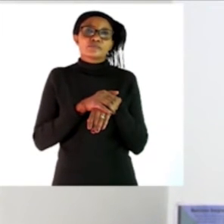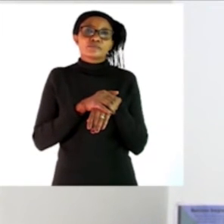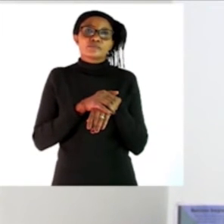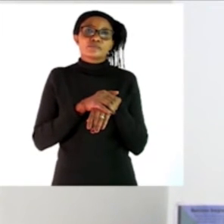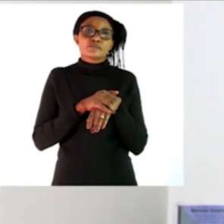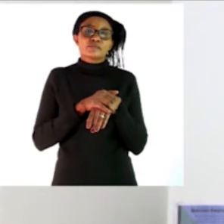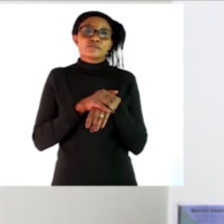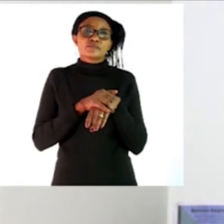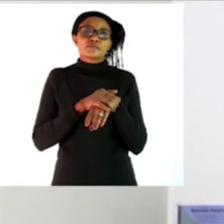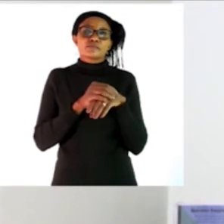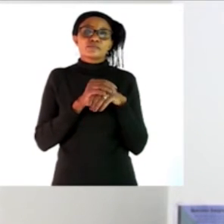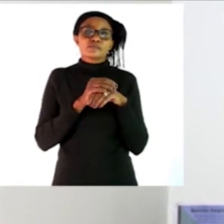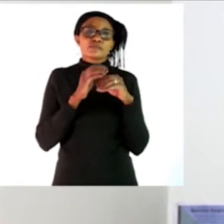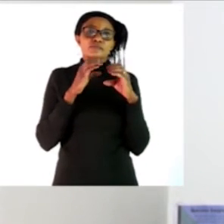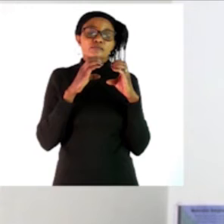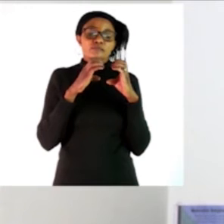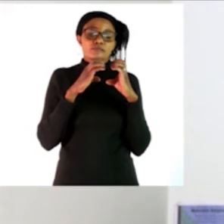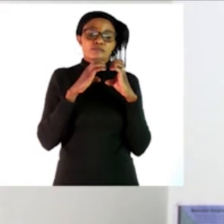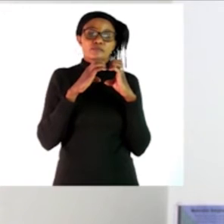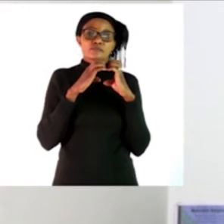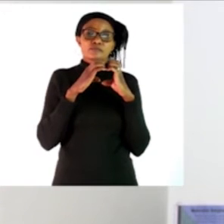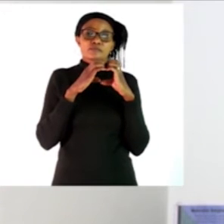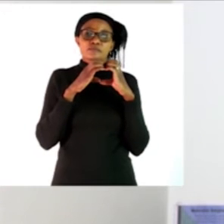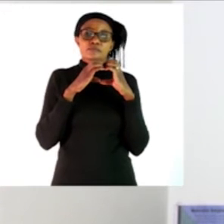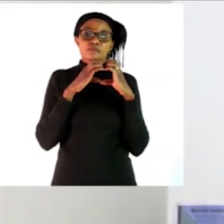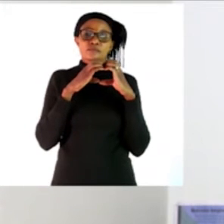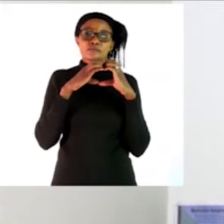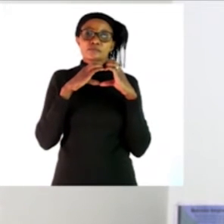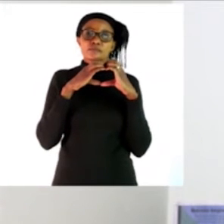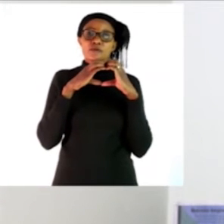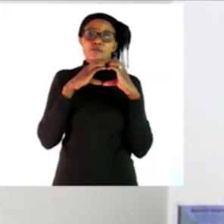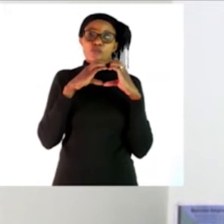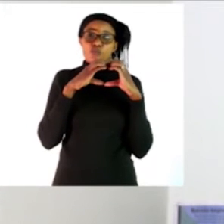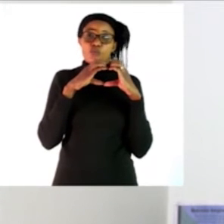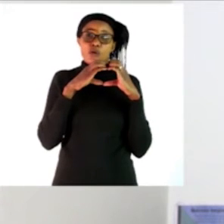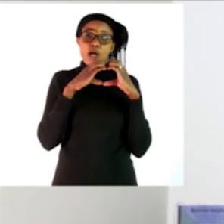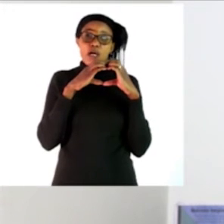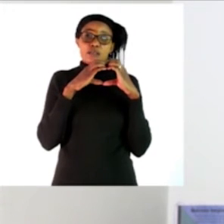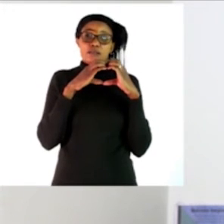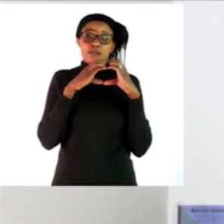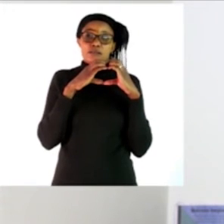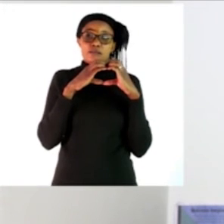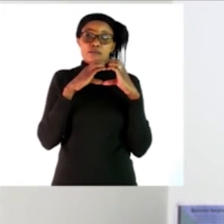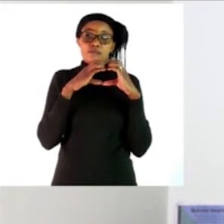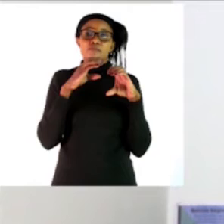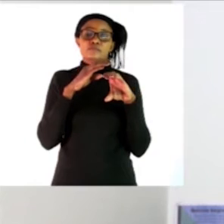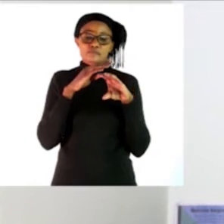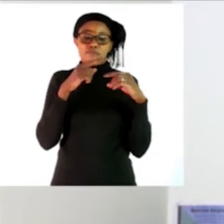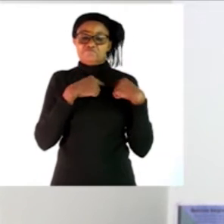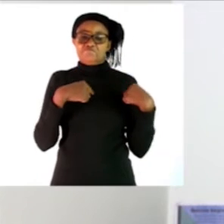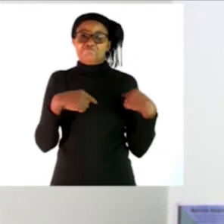I'm going to make use of the pictures hearts. Can you see my